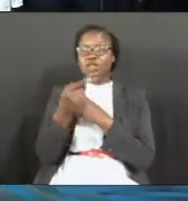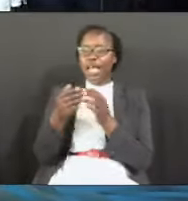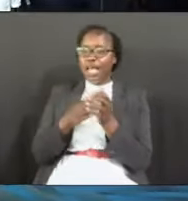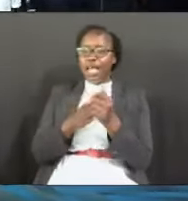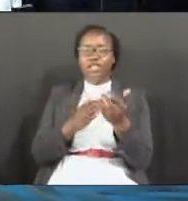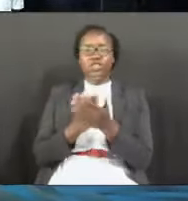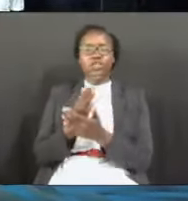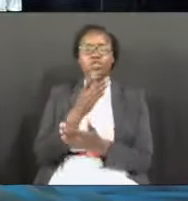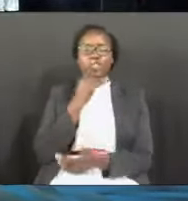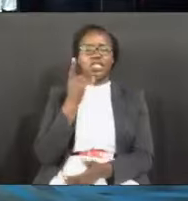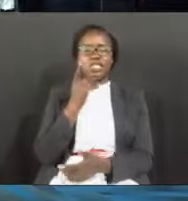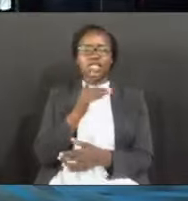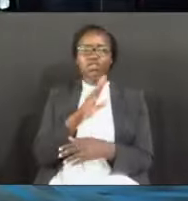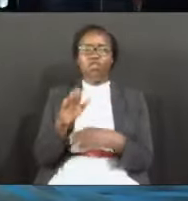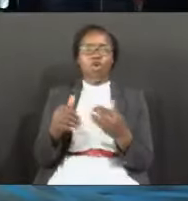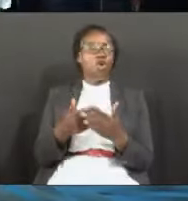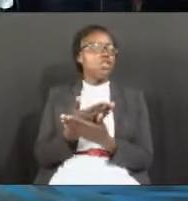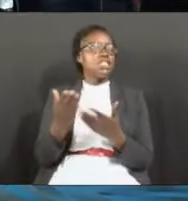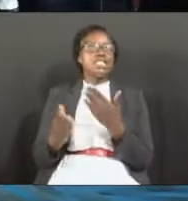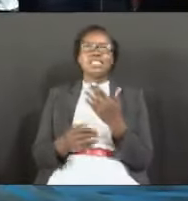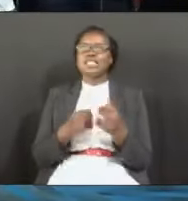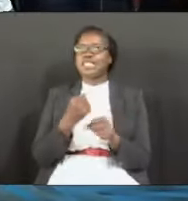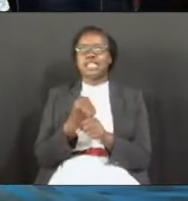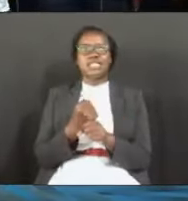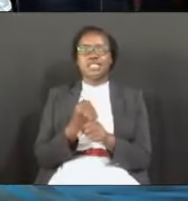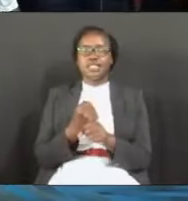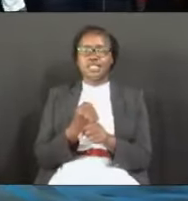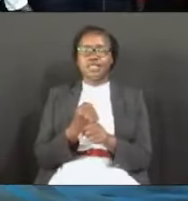the desert for all these years.